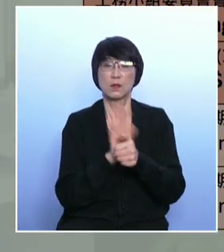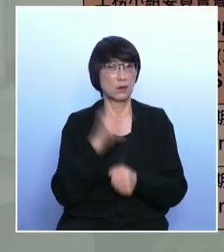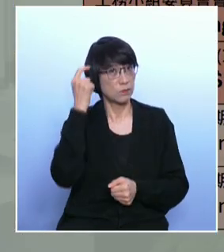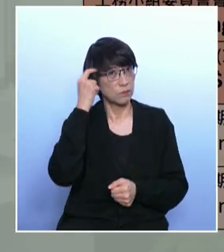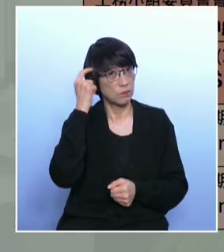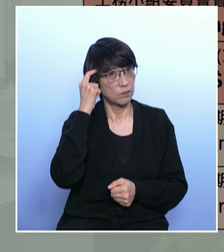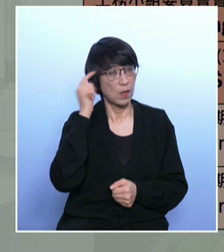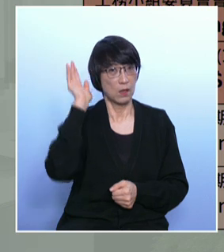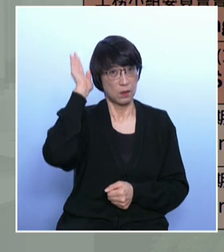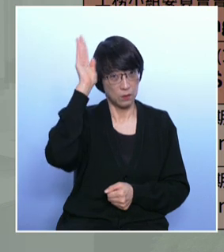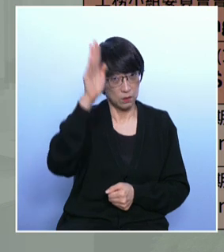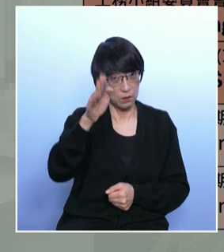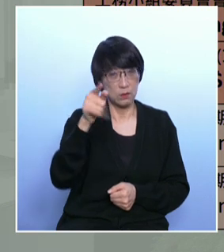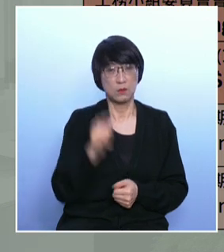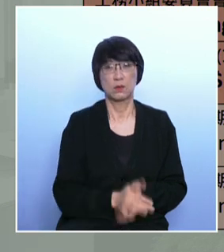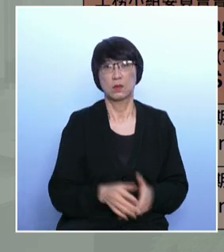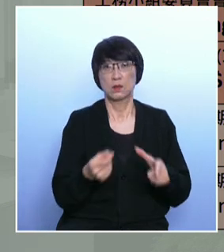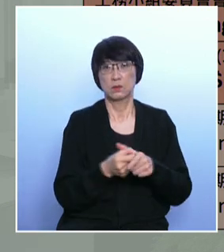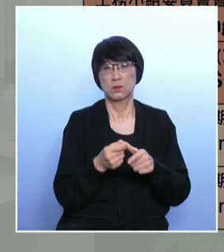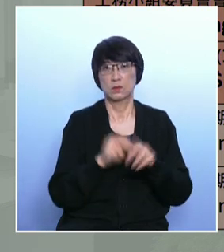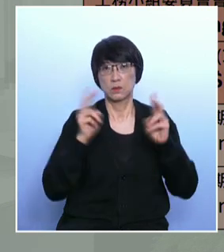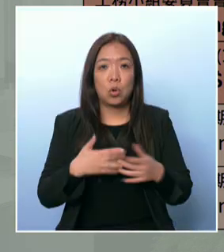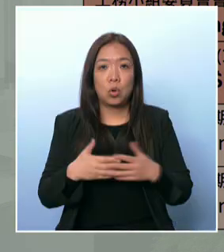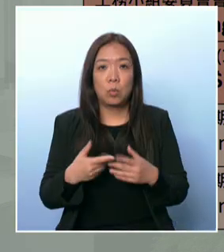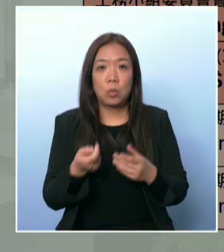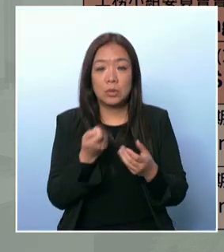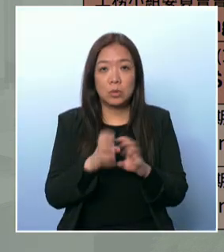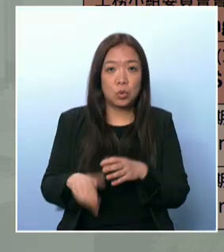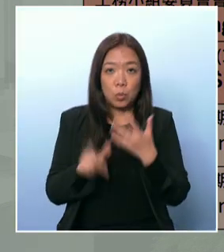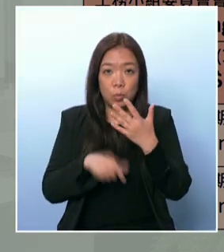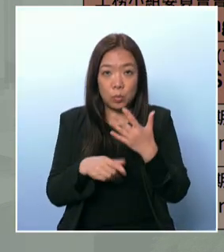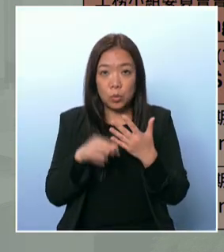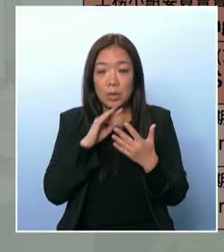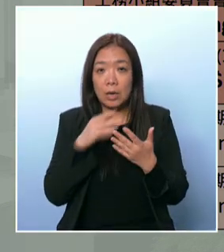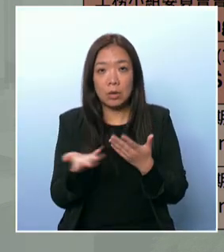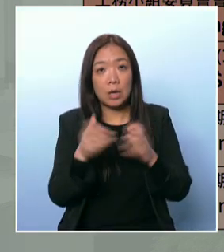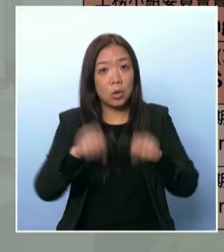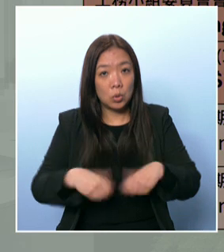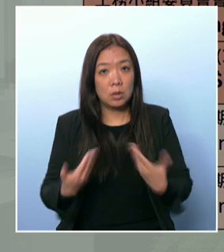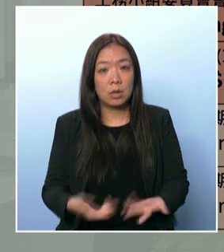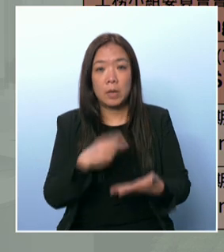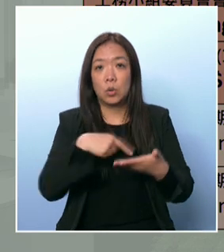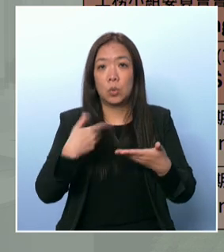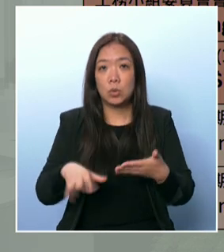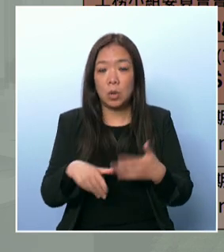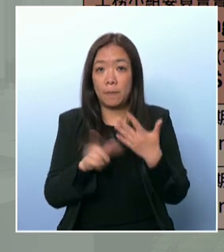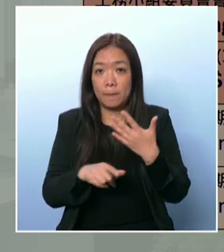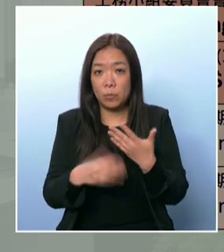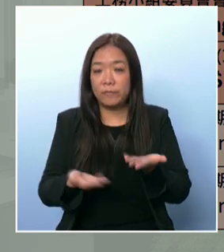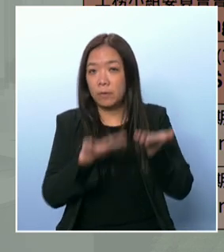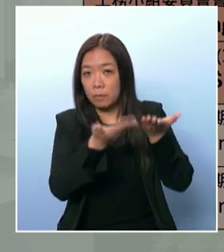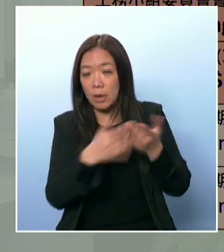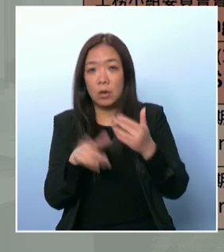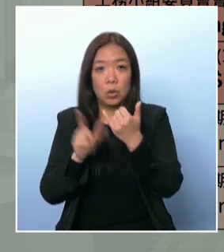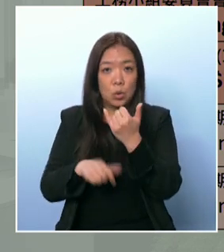wellness consultation rooms. Regarding the implementation timetable, we anticipate to